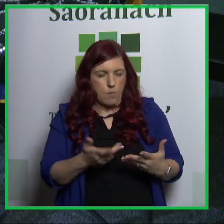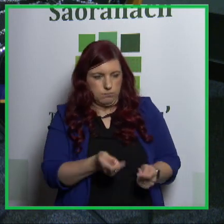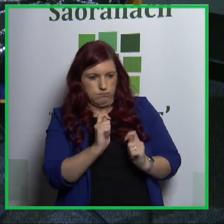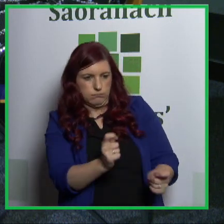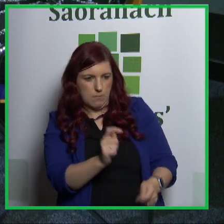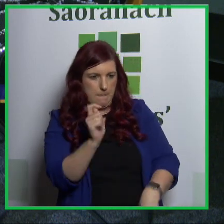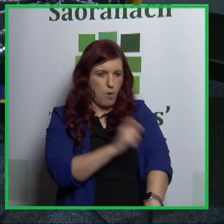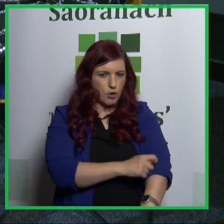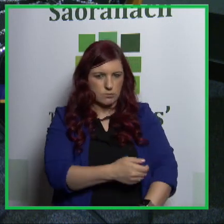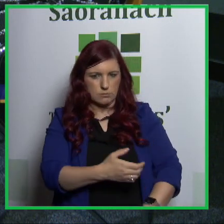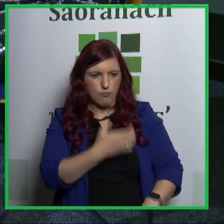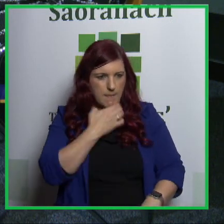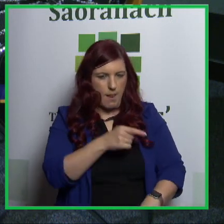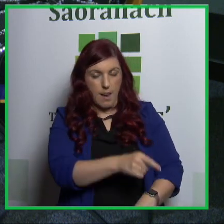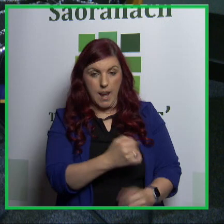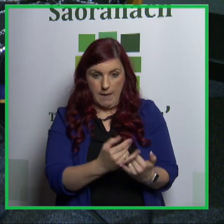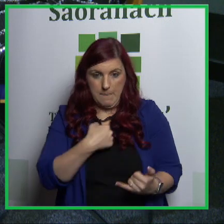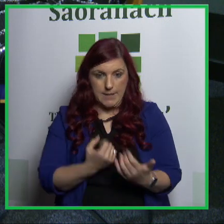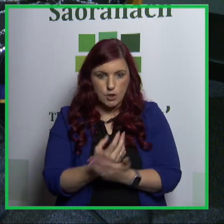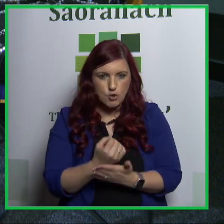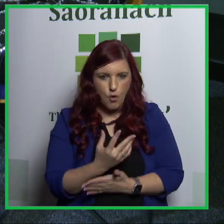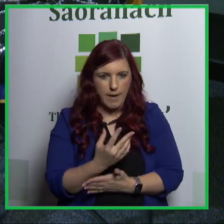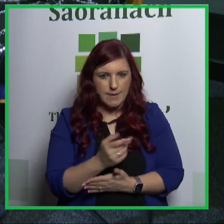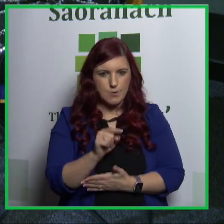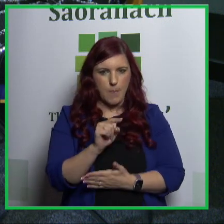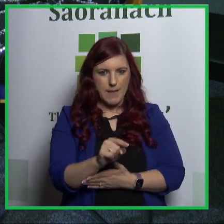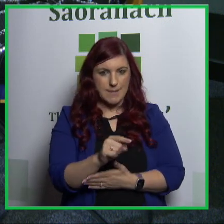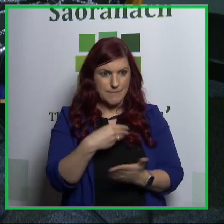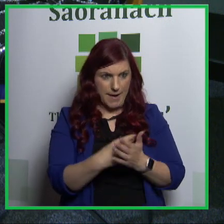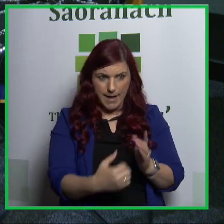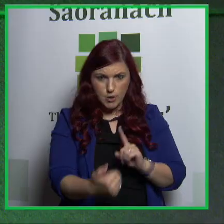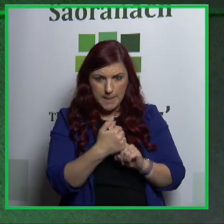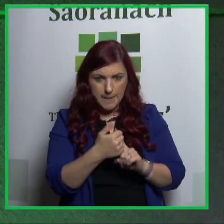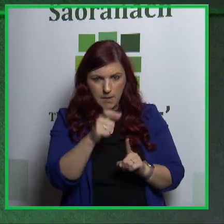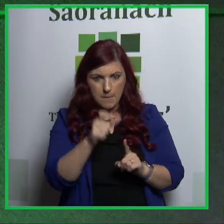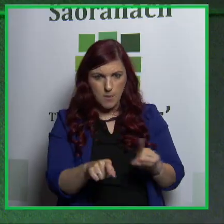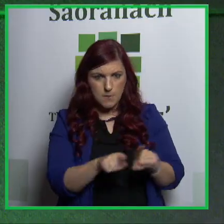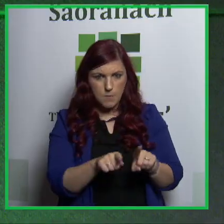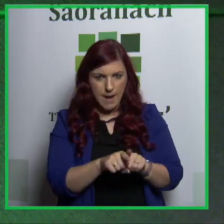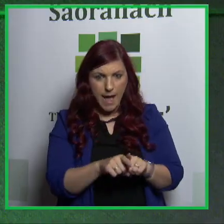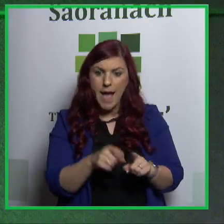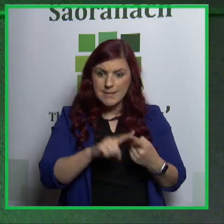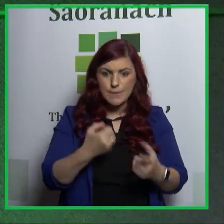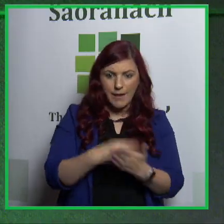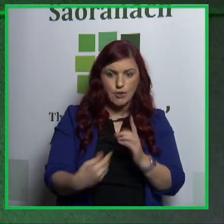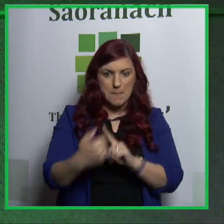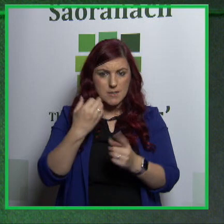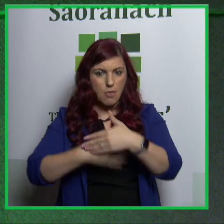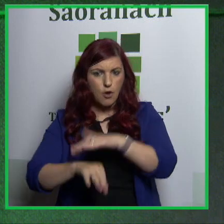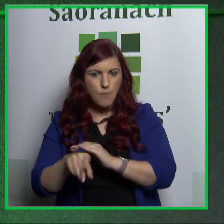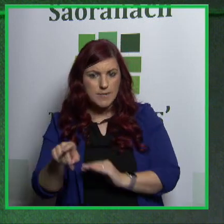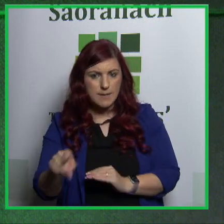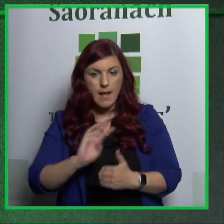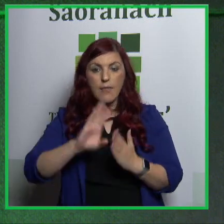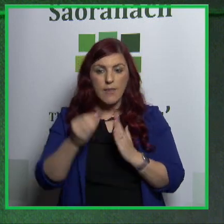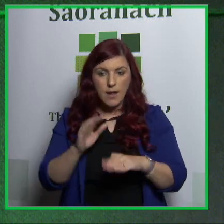back to my story as to the financial impact of it really on the government. That costs more,